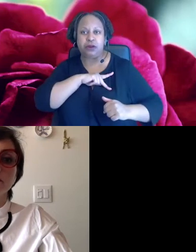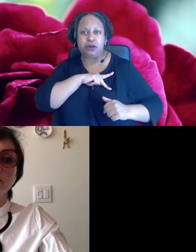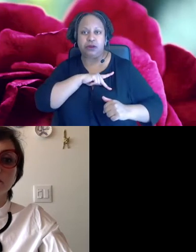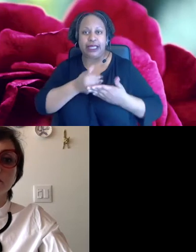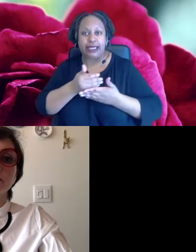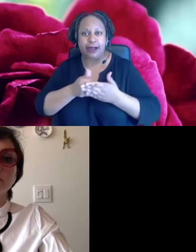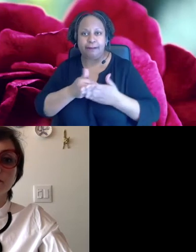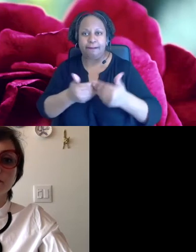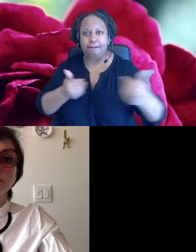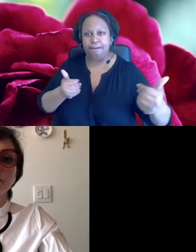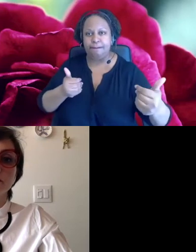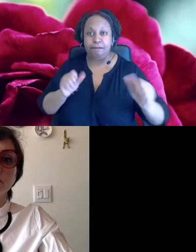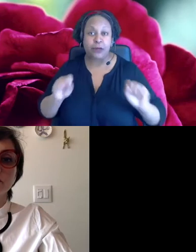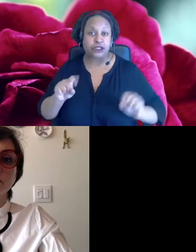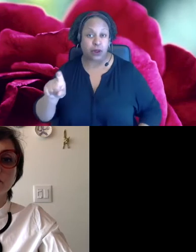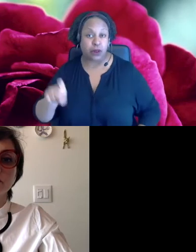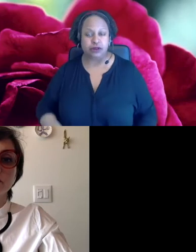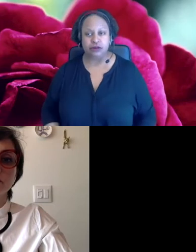income?